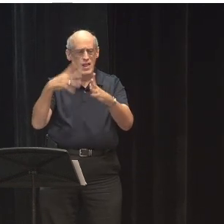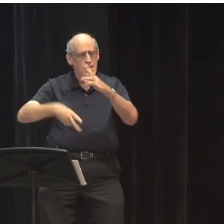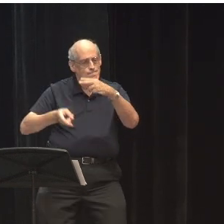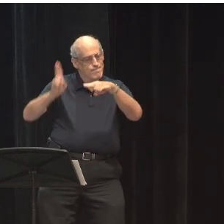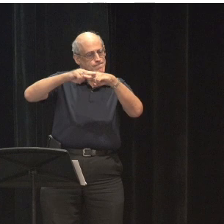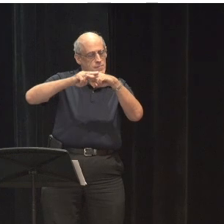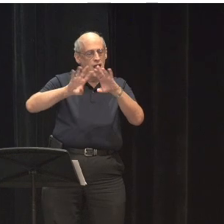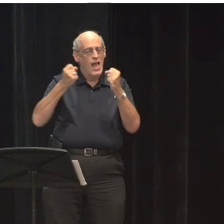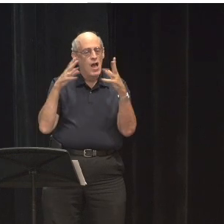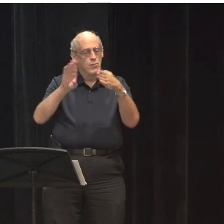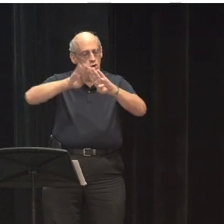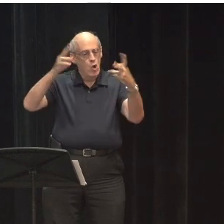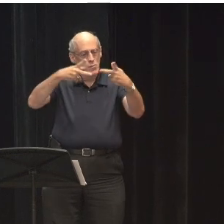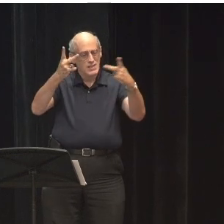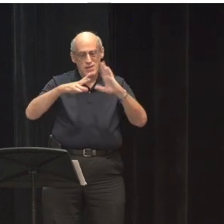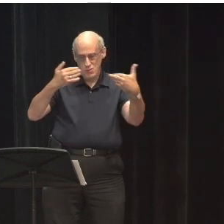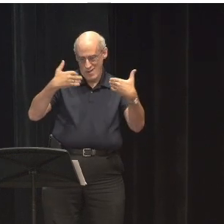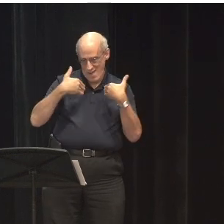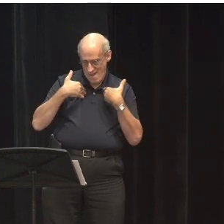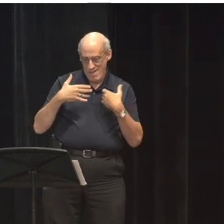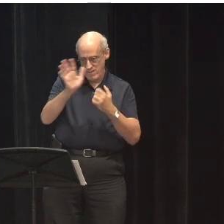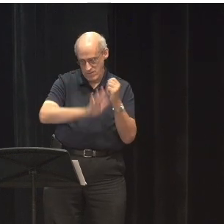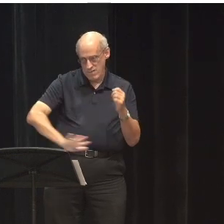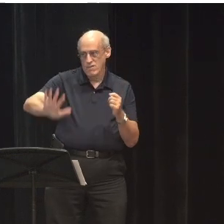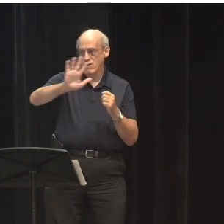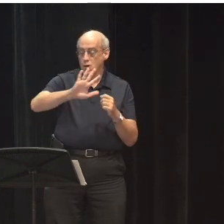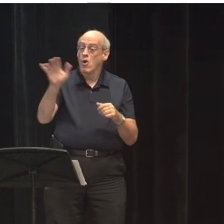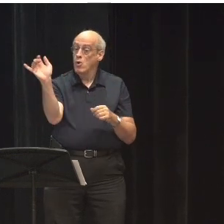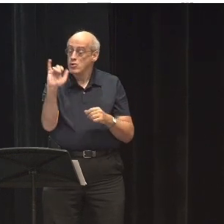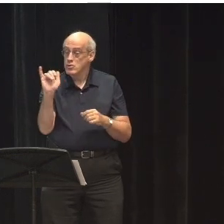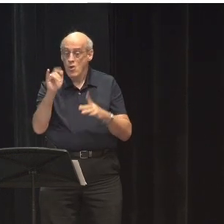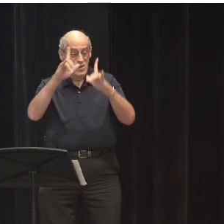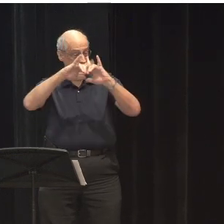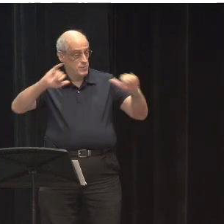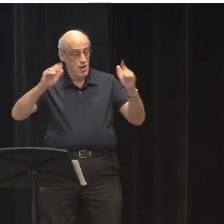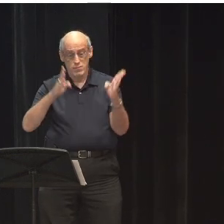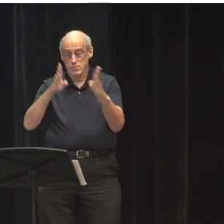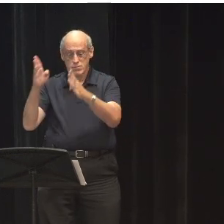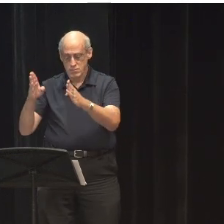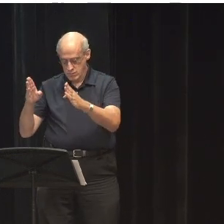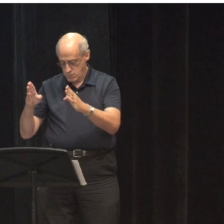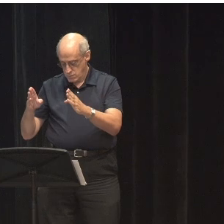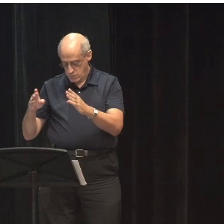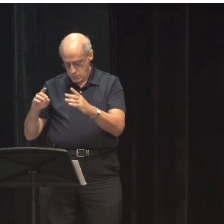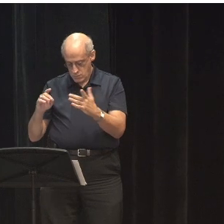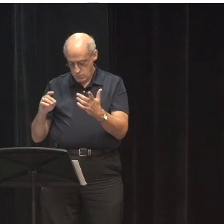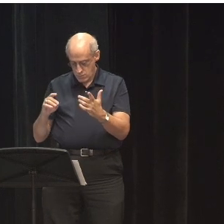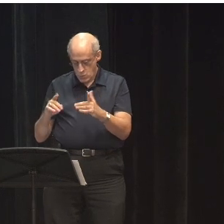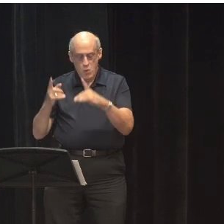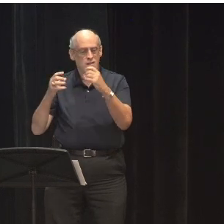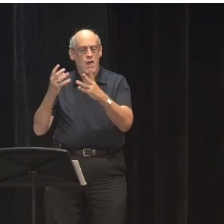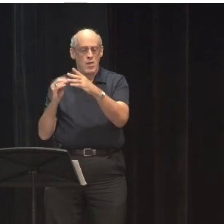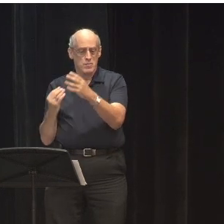space and landscaping in the ferry terminal area. Also, simultaneous with that is diversify the planting palette